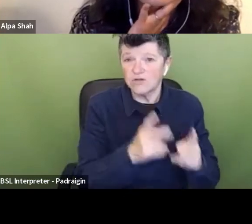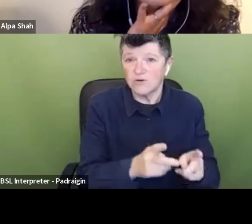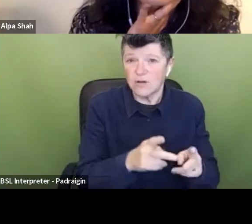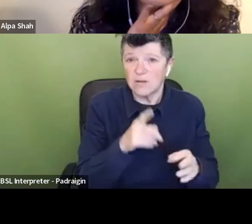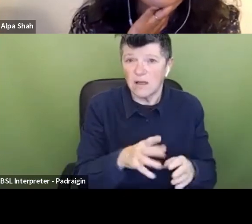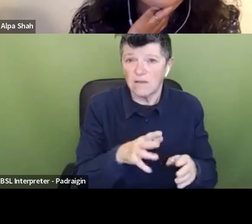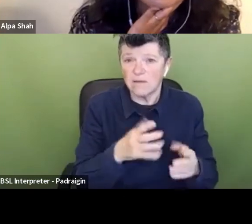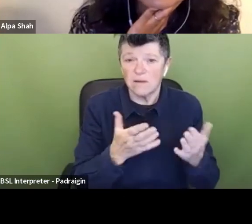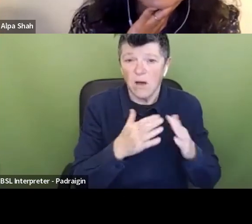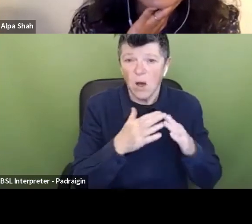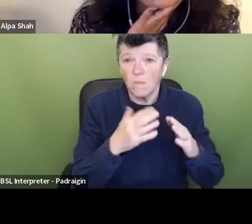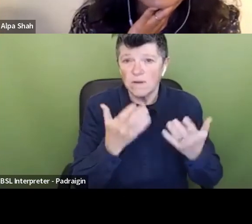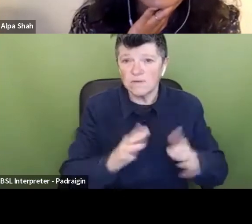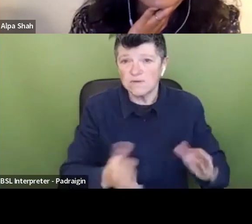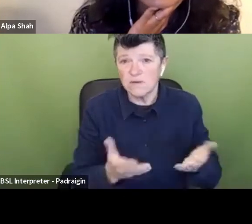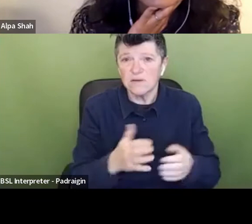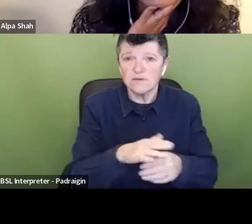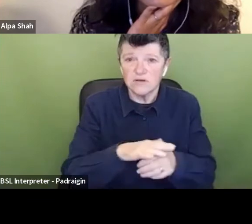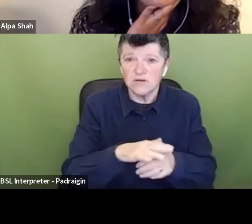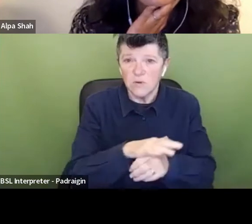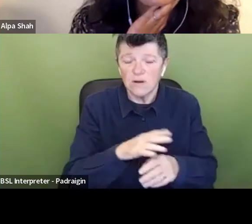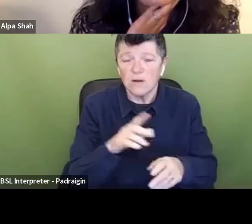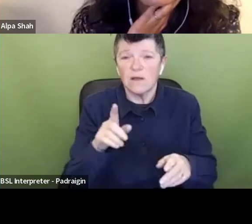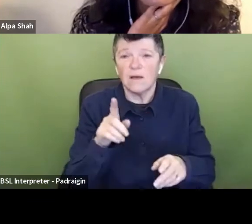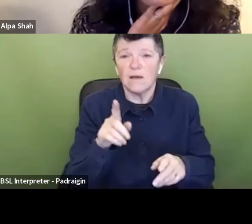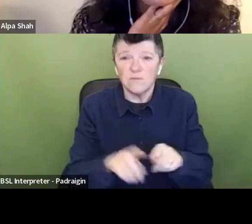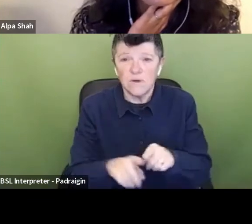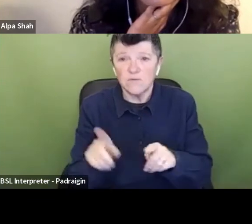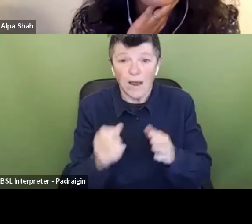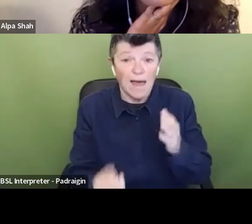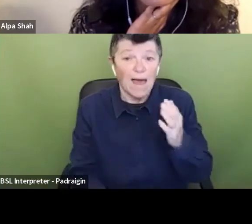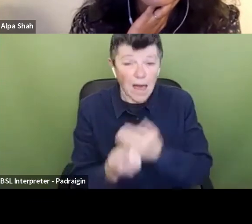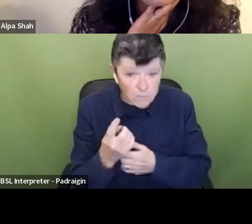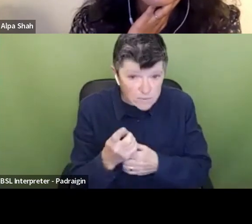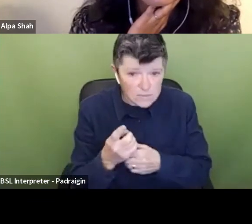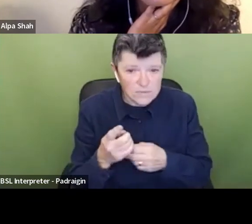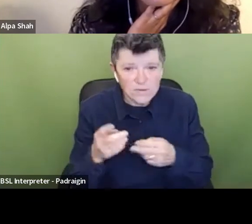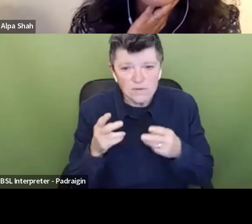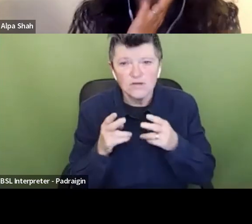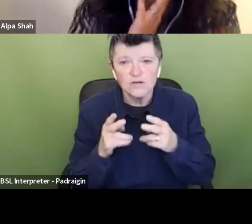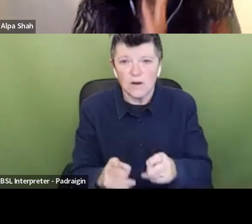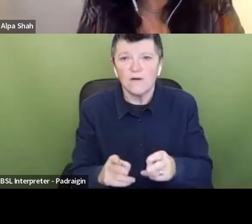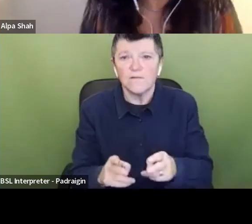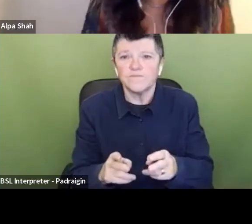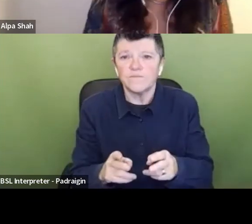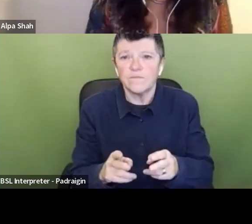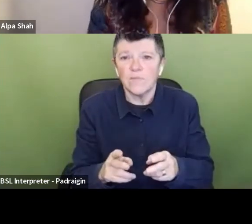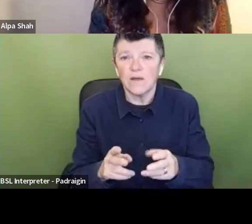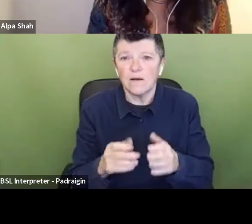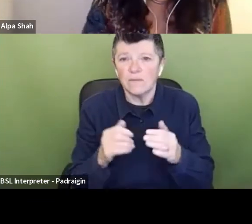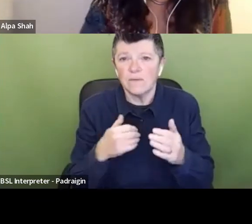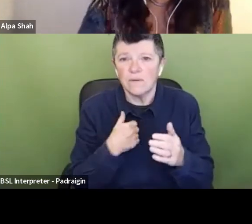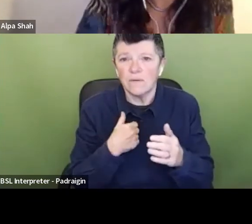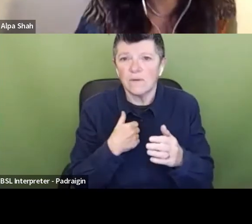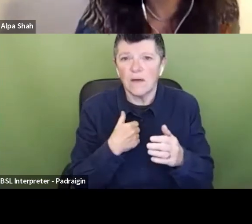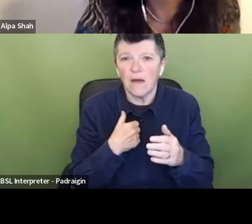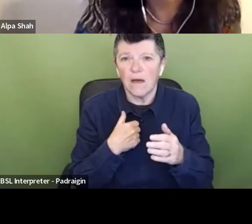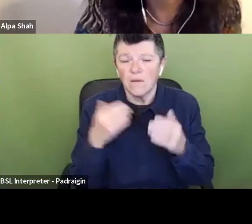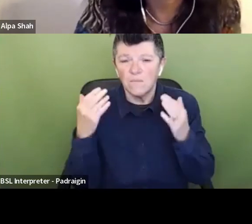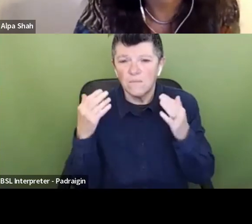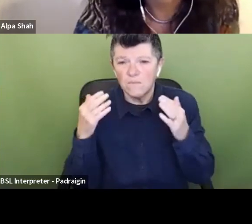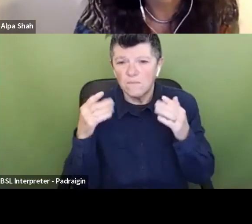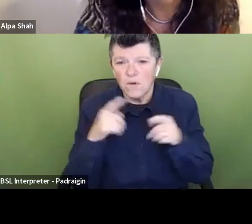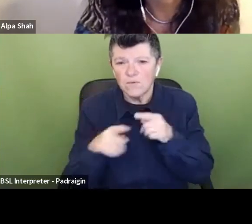homelessness, as well as what happens on the street. So the focus that I mostly cared about are